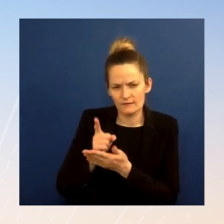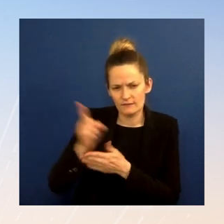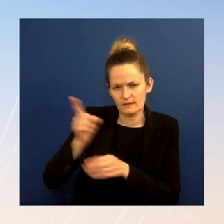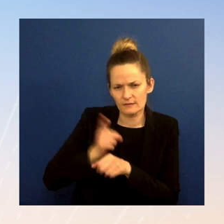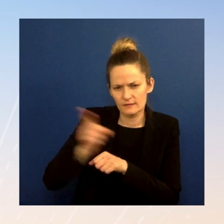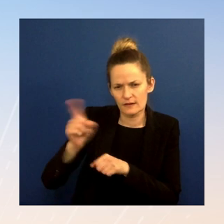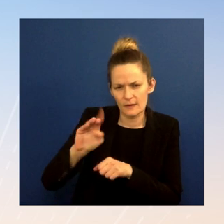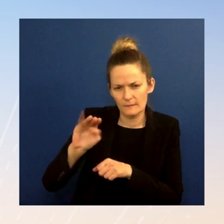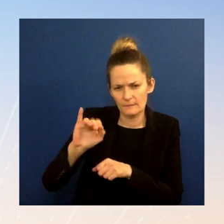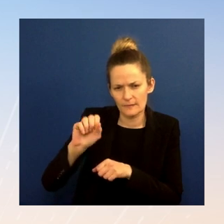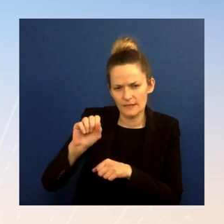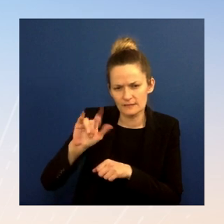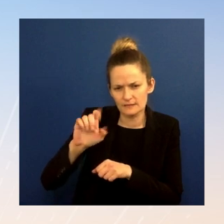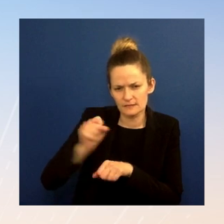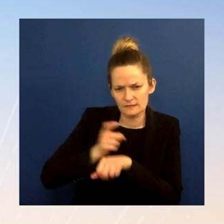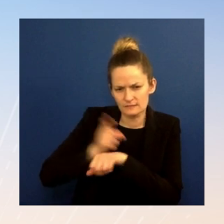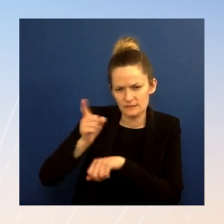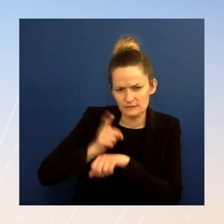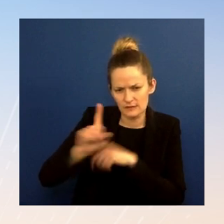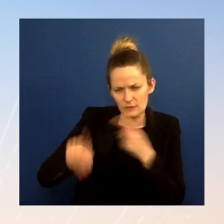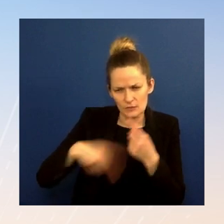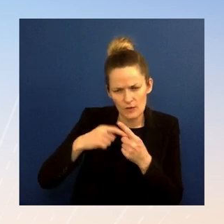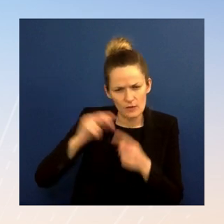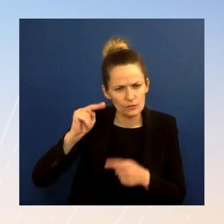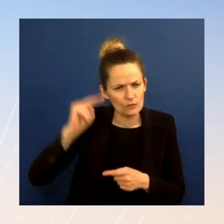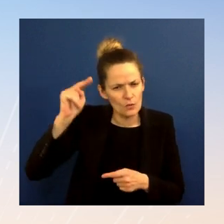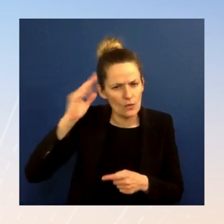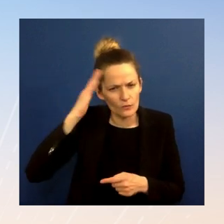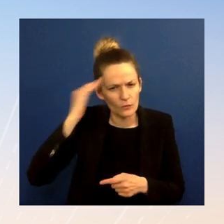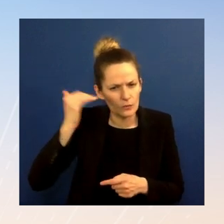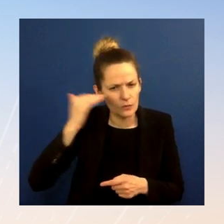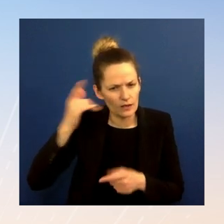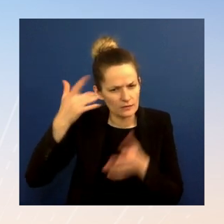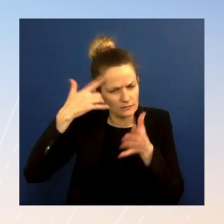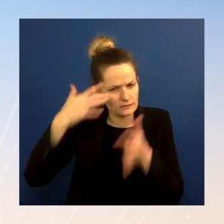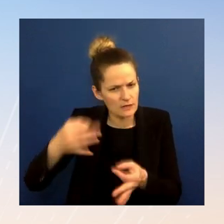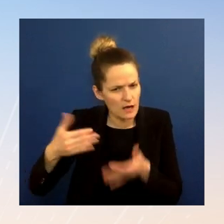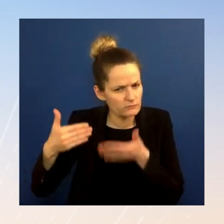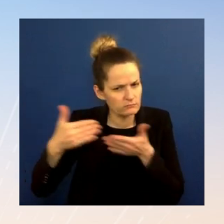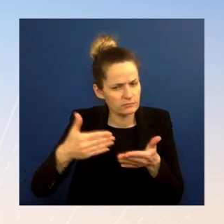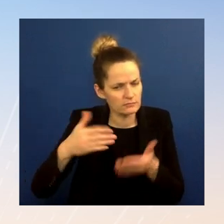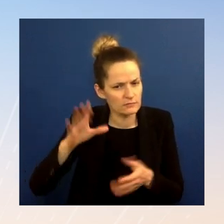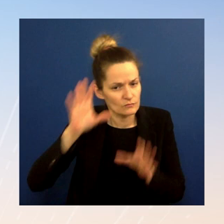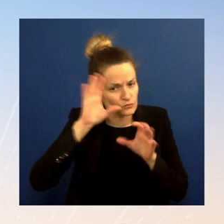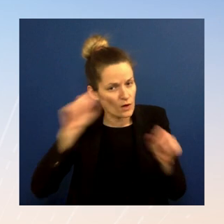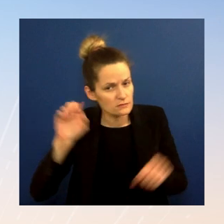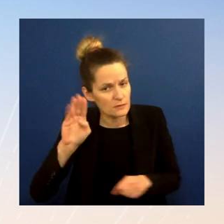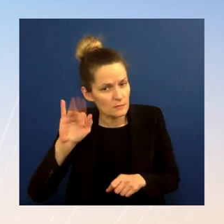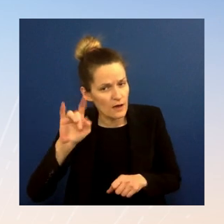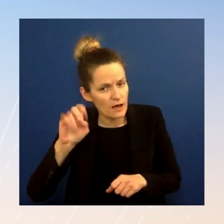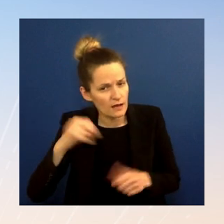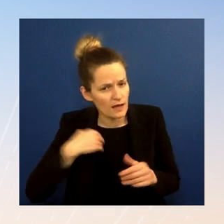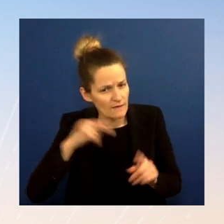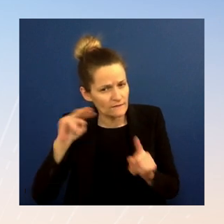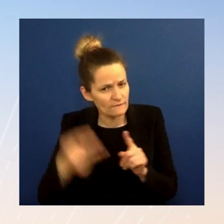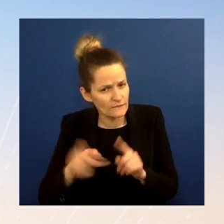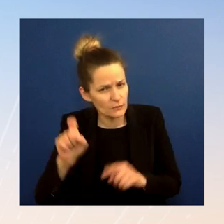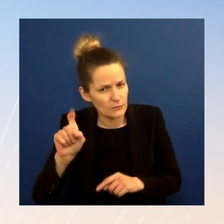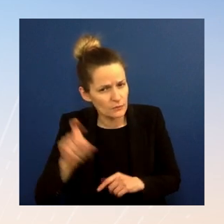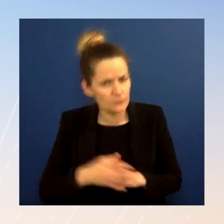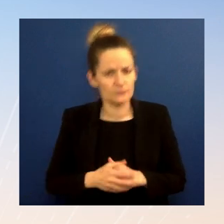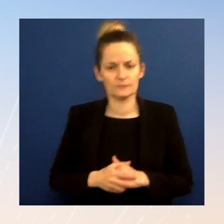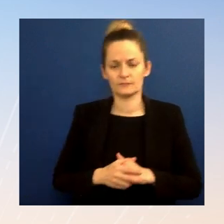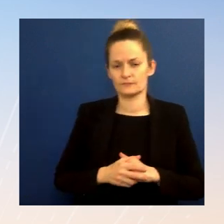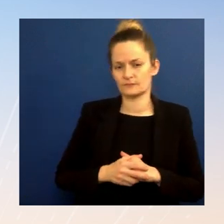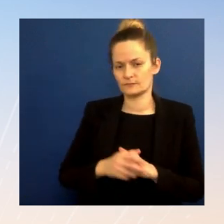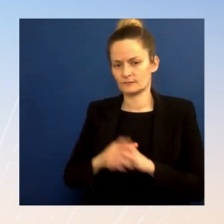missile launches. The North Korea's tests risk raising tensions and are destabilizing to the Indo-Pacific. Our commitment to the defense of the Republic of Korea and